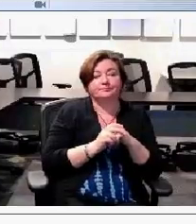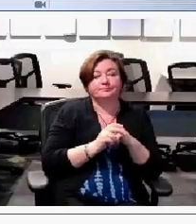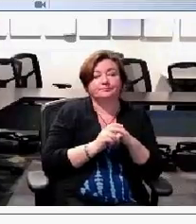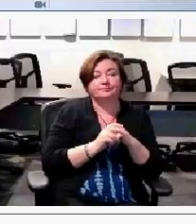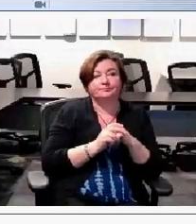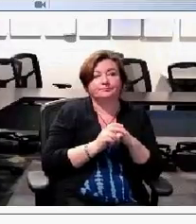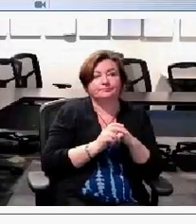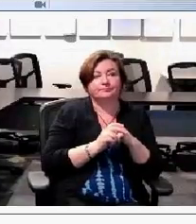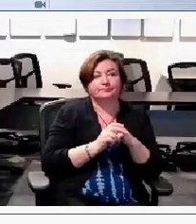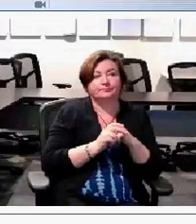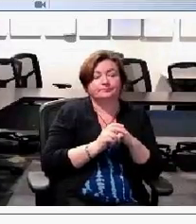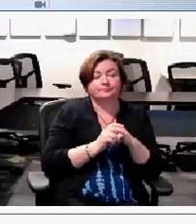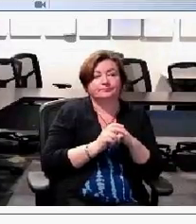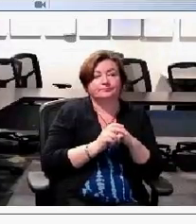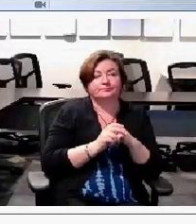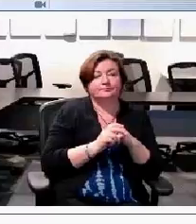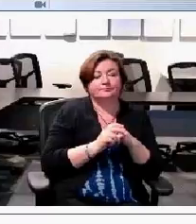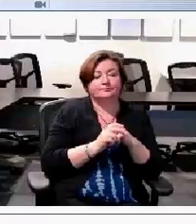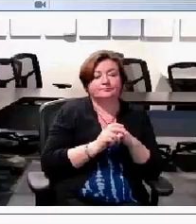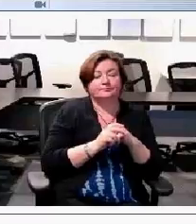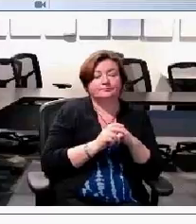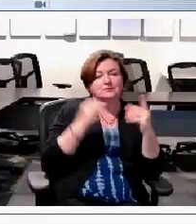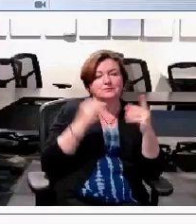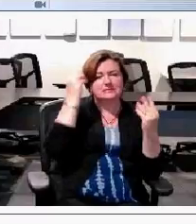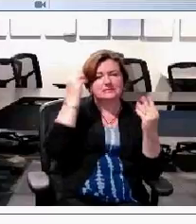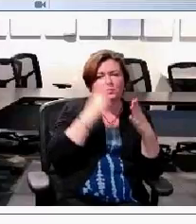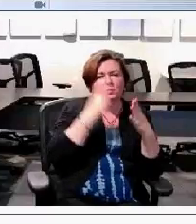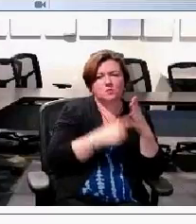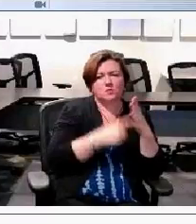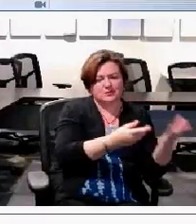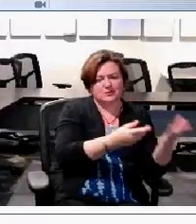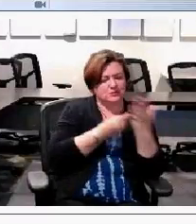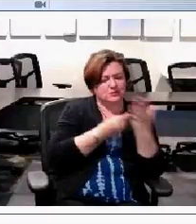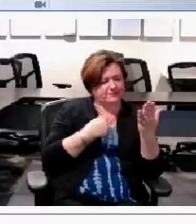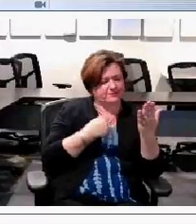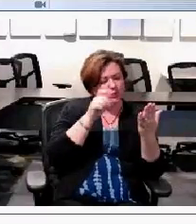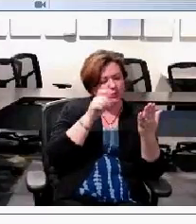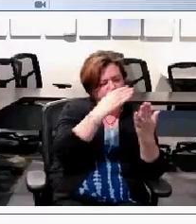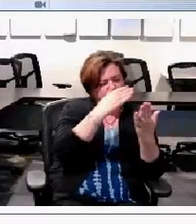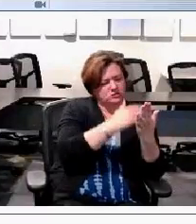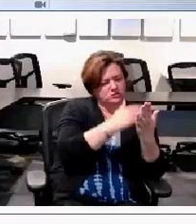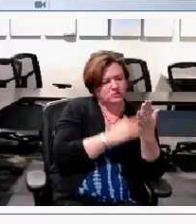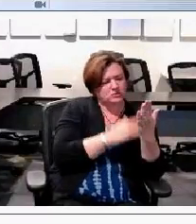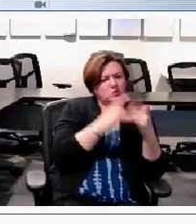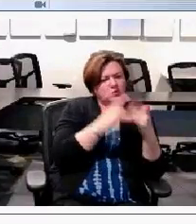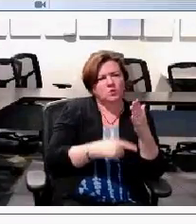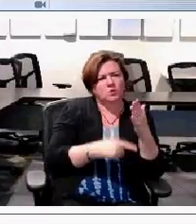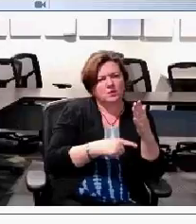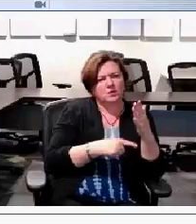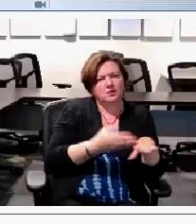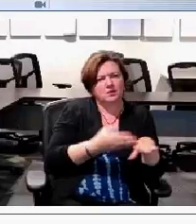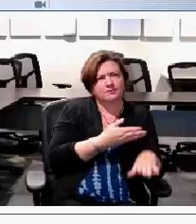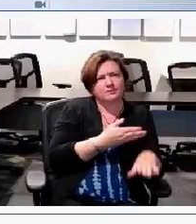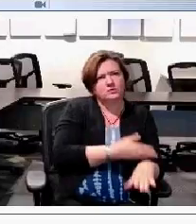So, when I thought about the question that Sarah posed, you know, what would improve province-wide